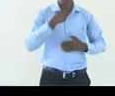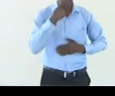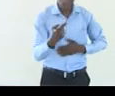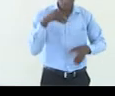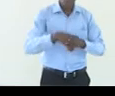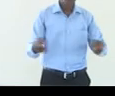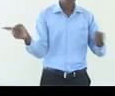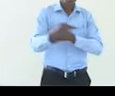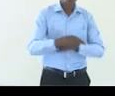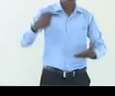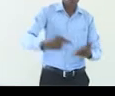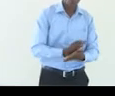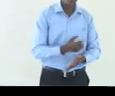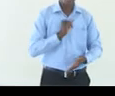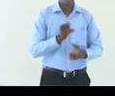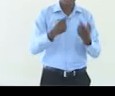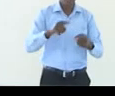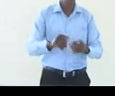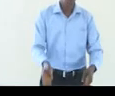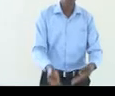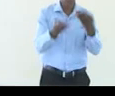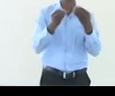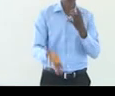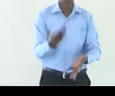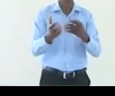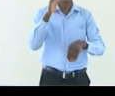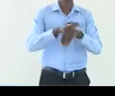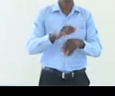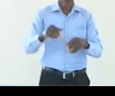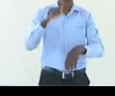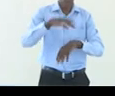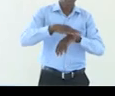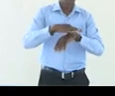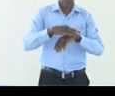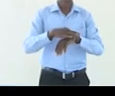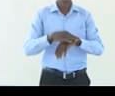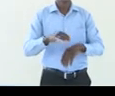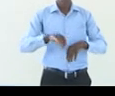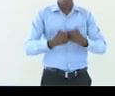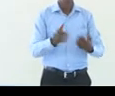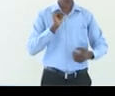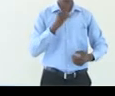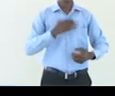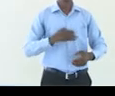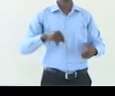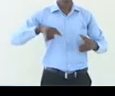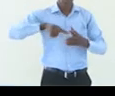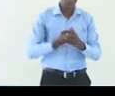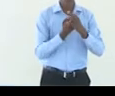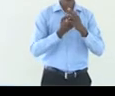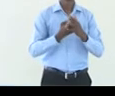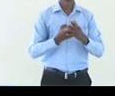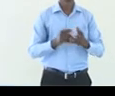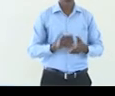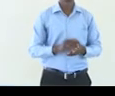says in today's gospel, I came to cast fire on it, and how I wish it were already kindled. How I wish the fire were already